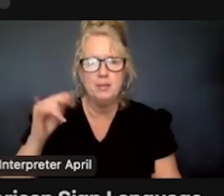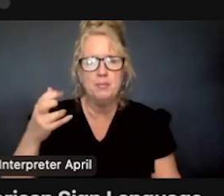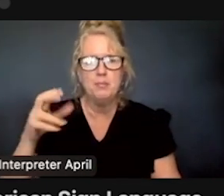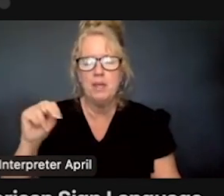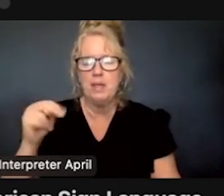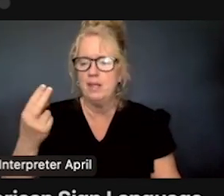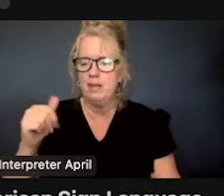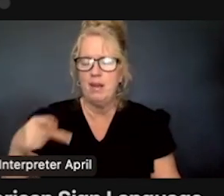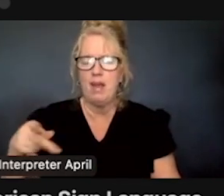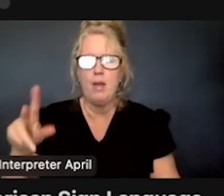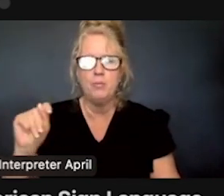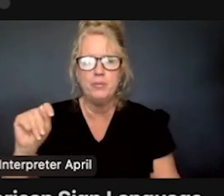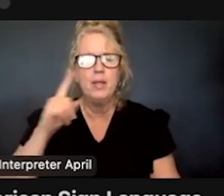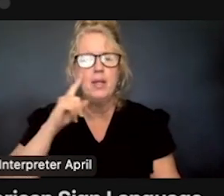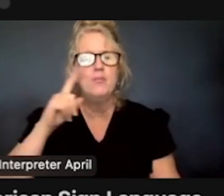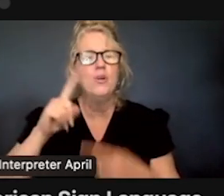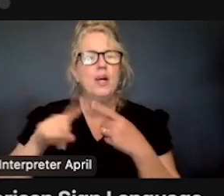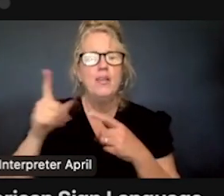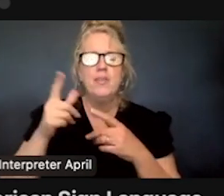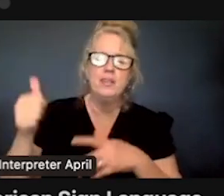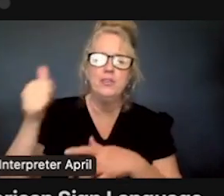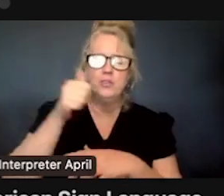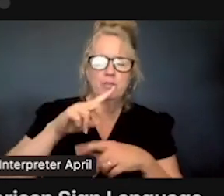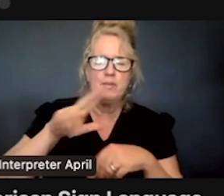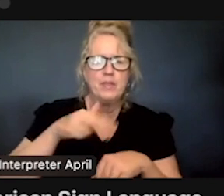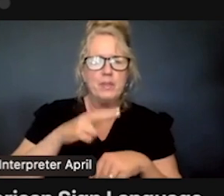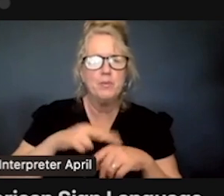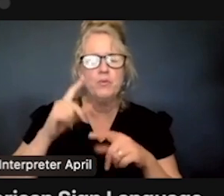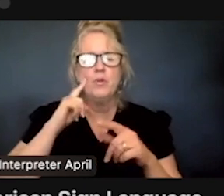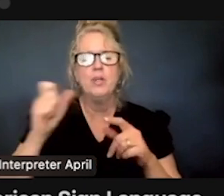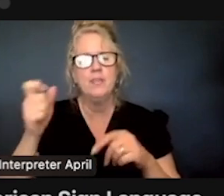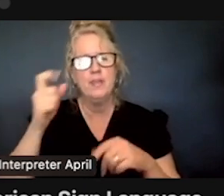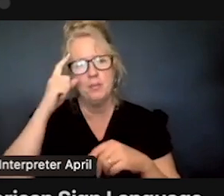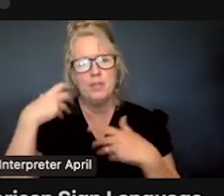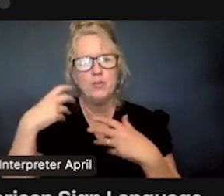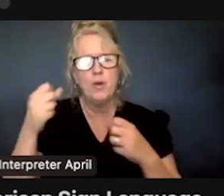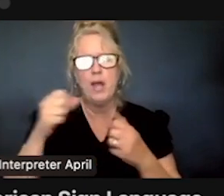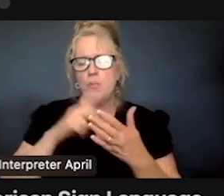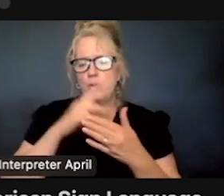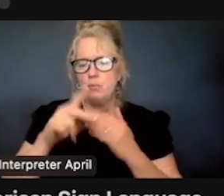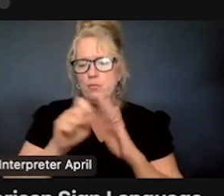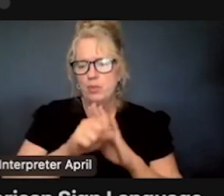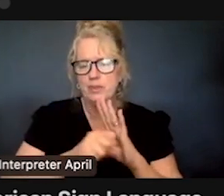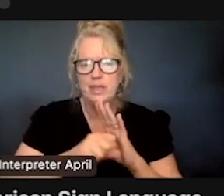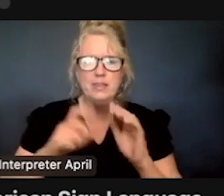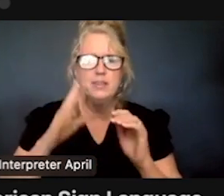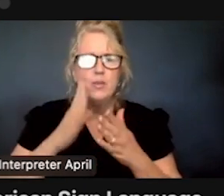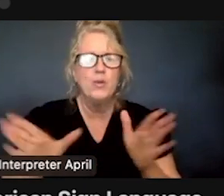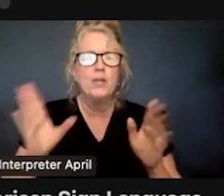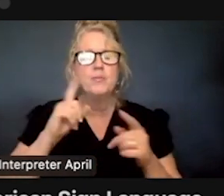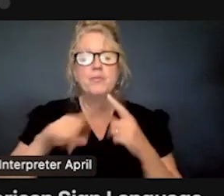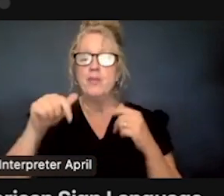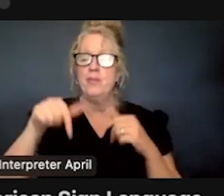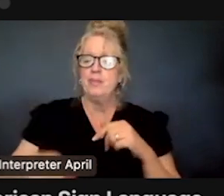the National Association of State Mental Health Program Directors. Really excited. We're on